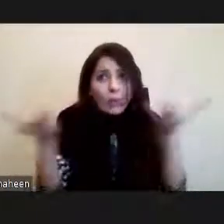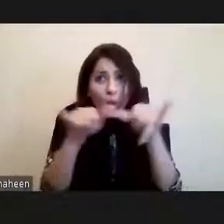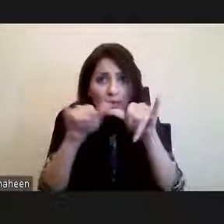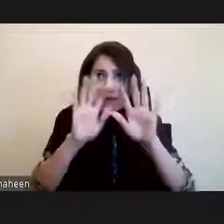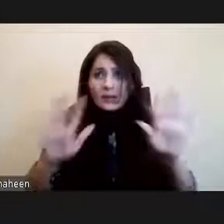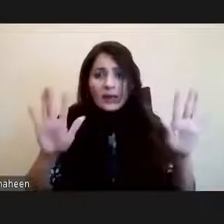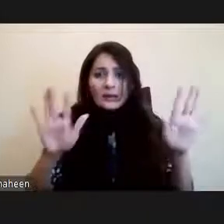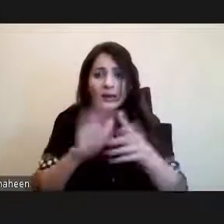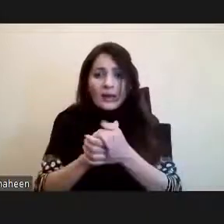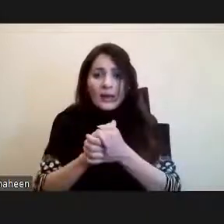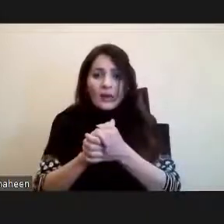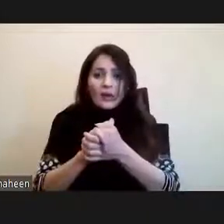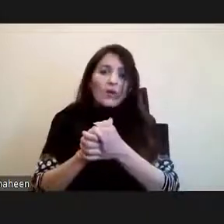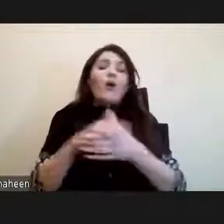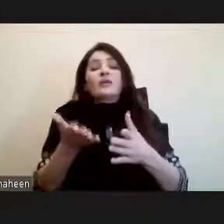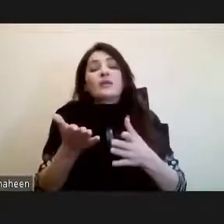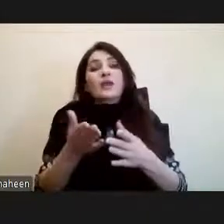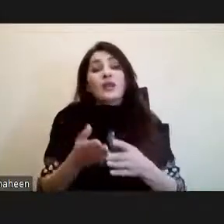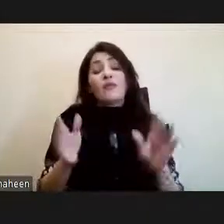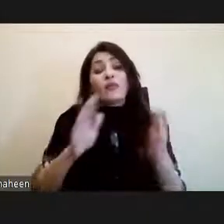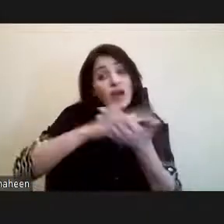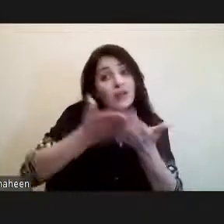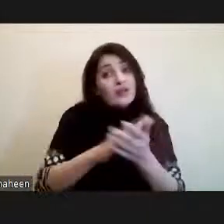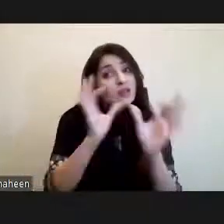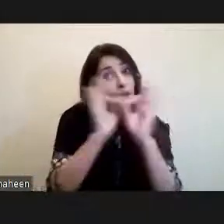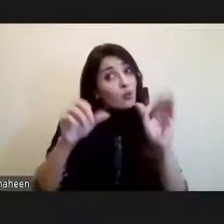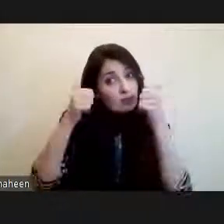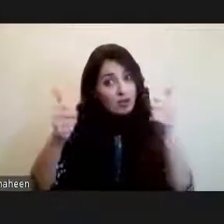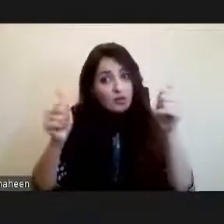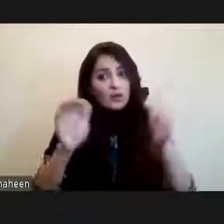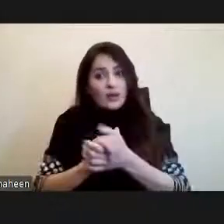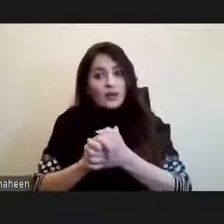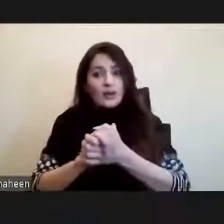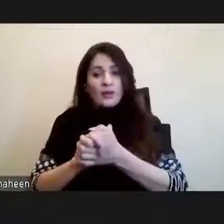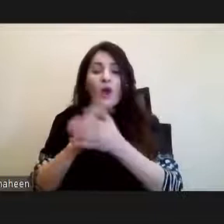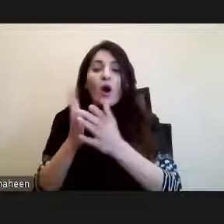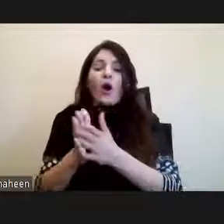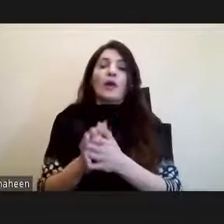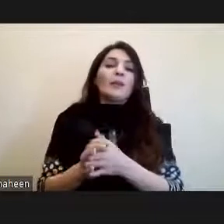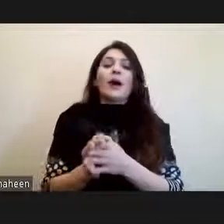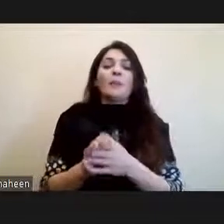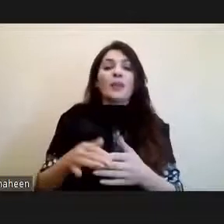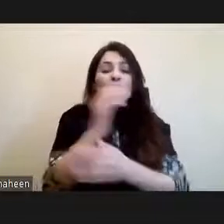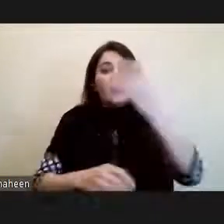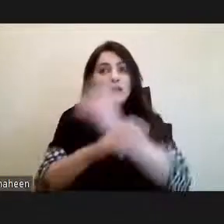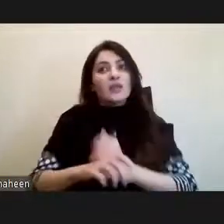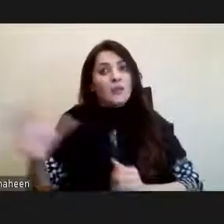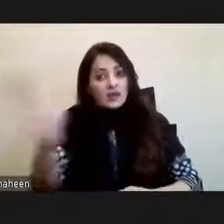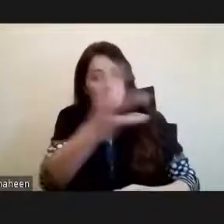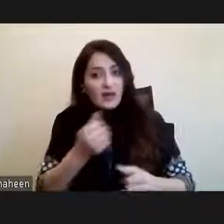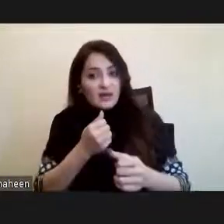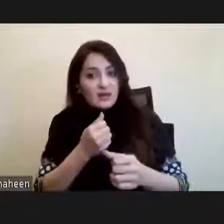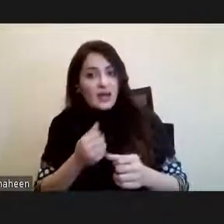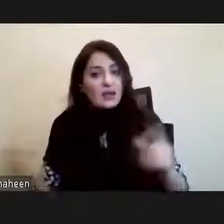to work closely with disability rights and advocacy organizations to understand the most pressing needs of the disability communities and how Facebook can better address them in